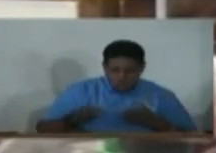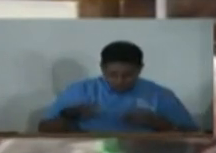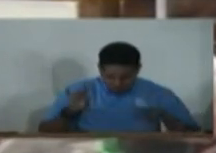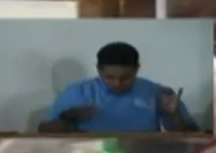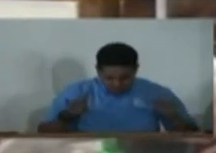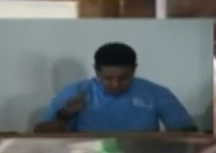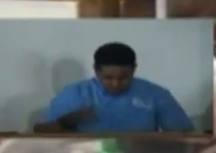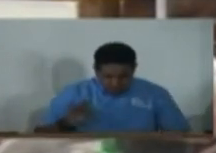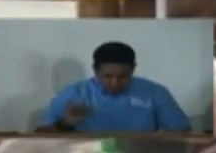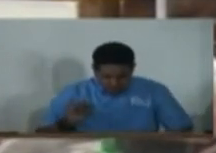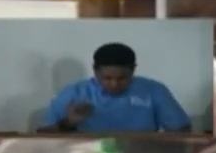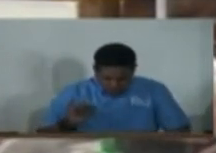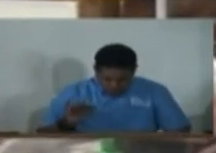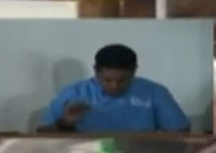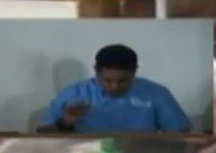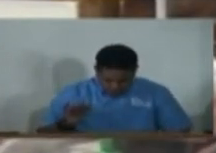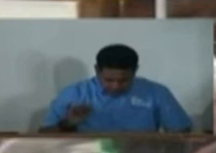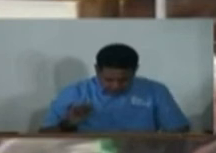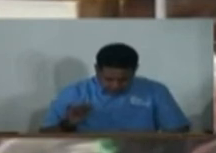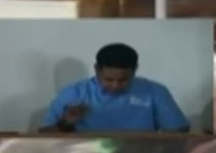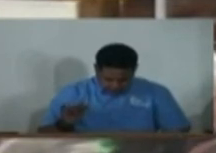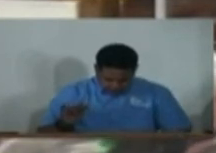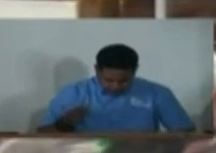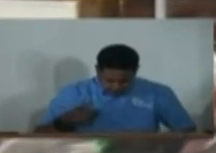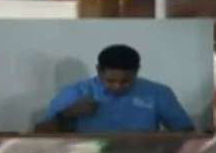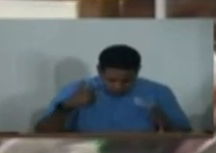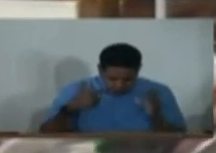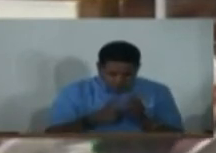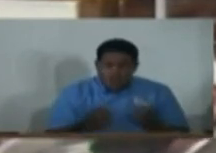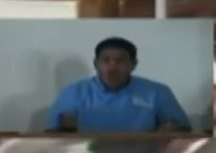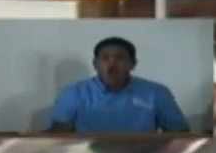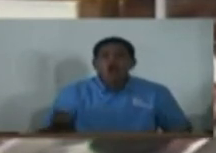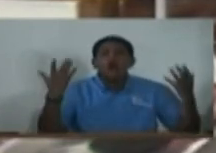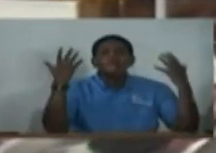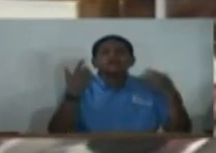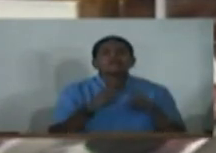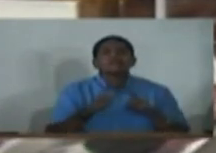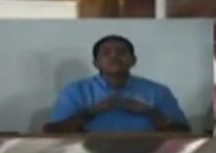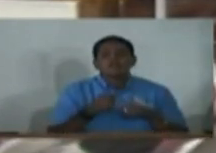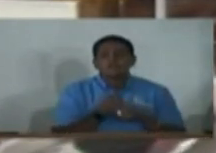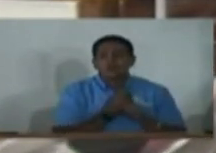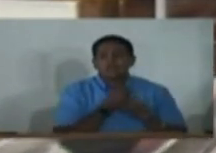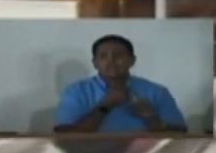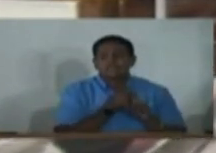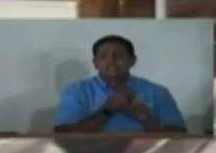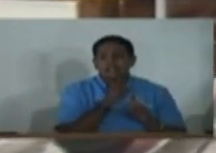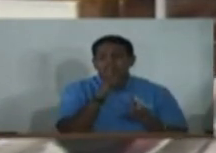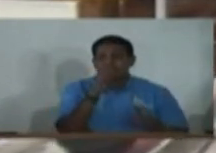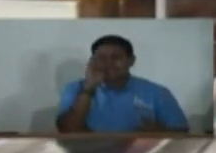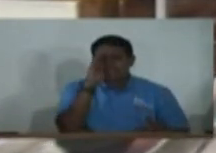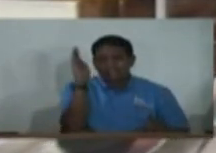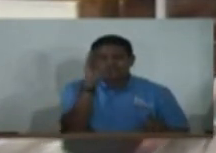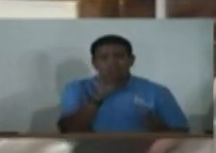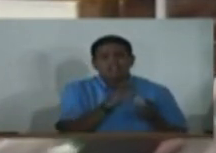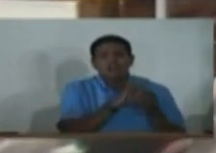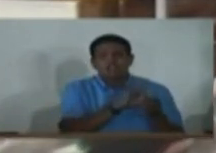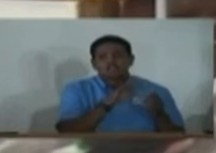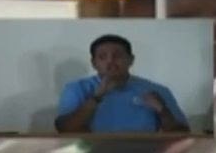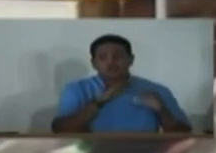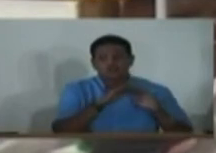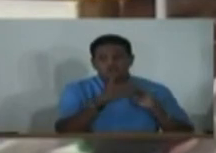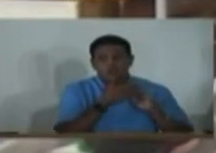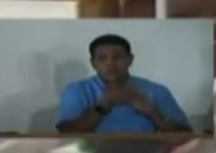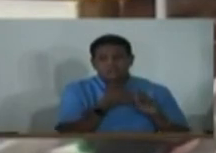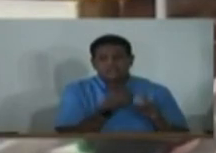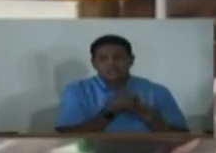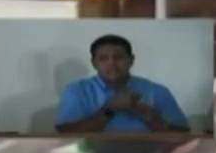when we realized how many products that are directly connected to Jamaica